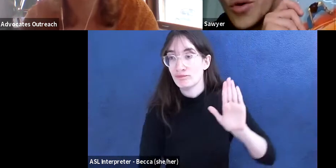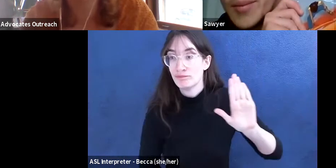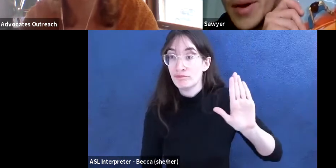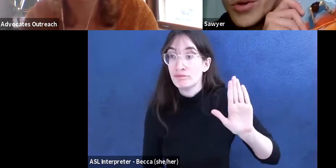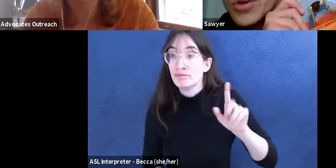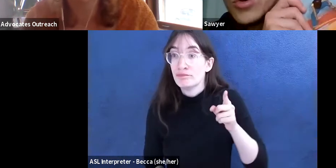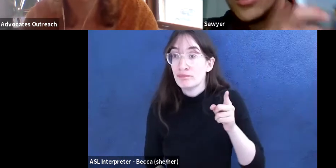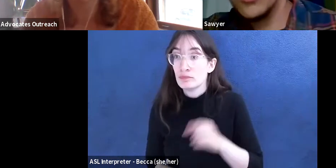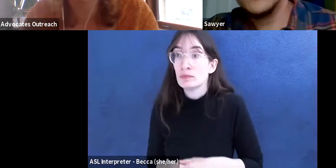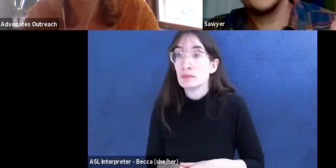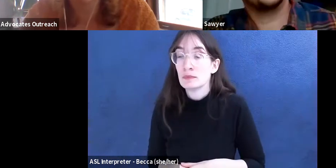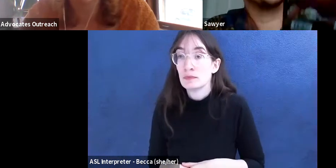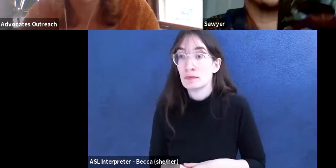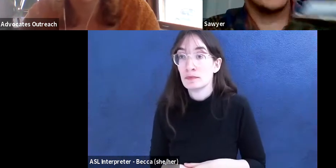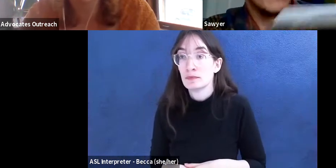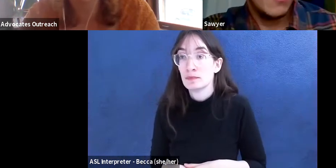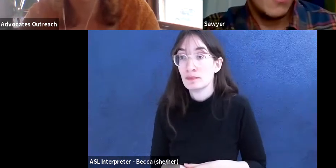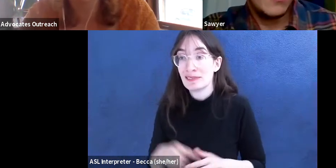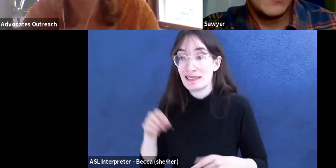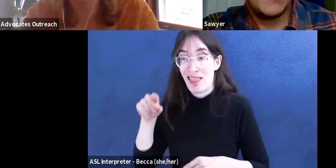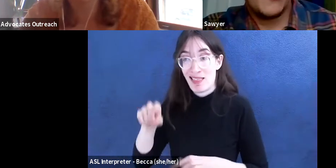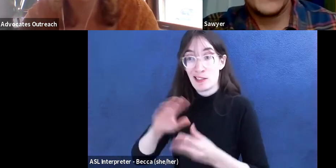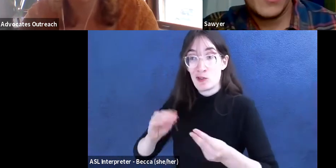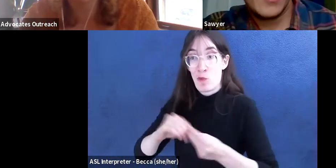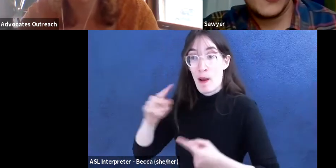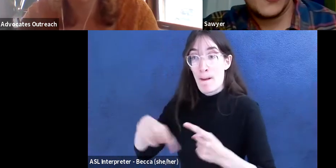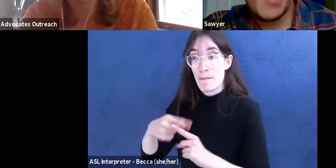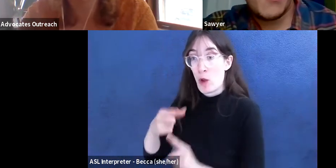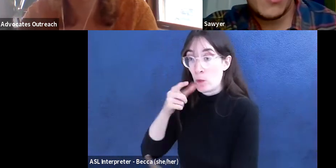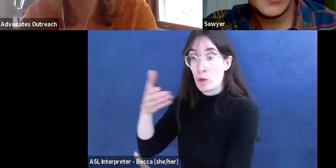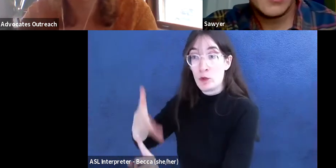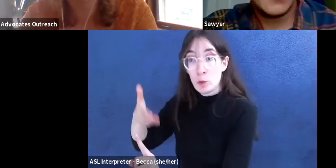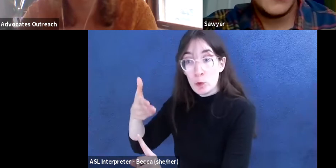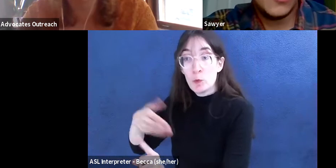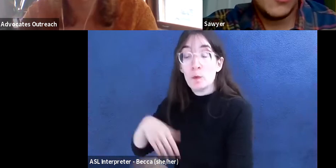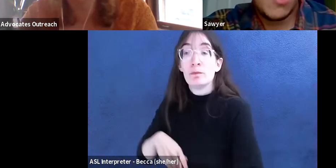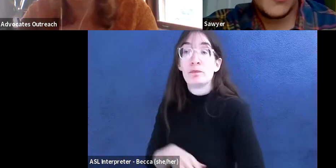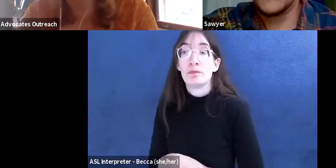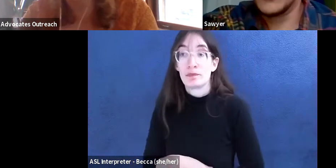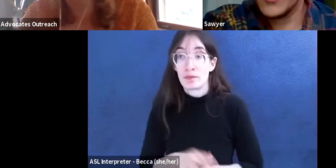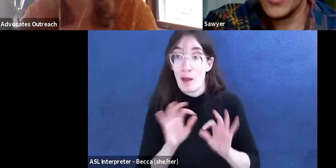it's really not what is developmentally where they're at.